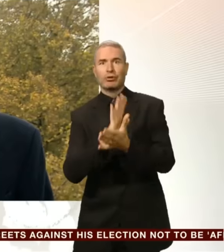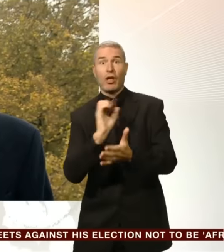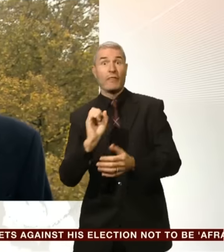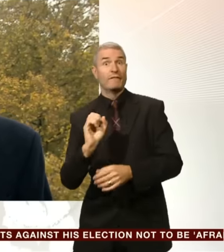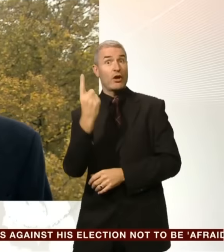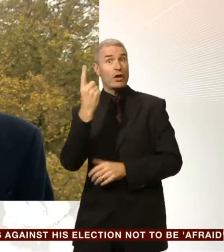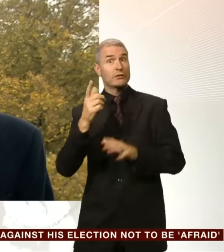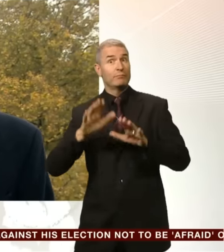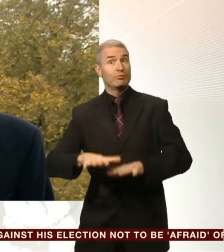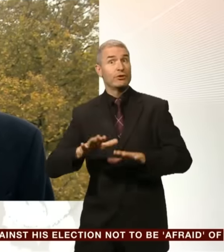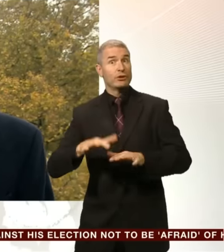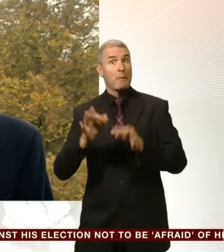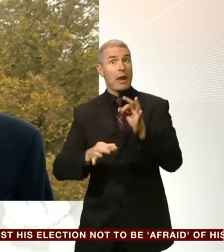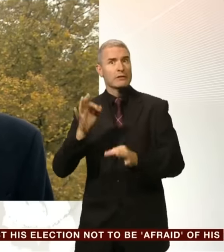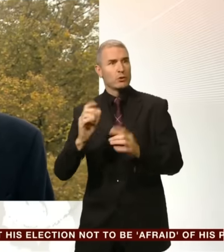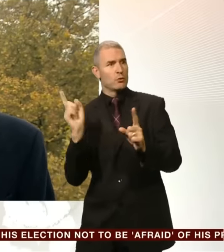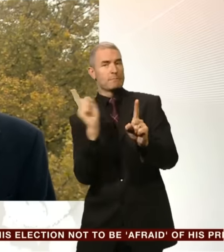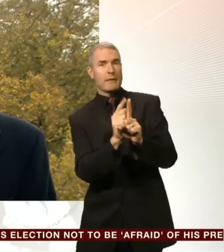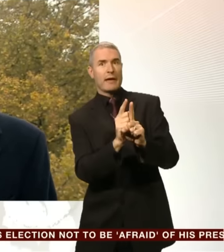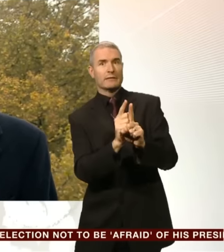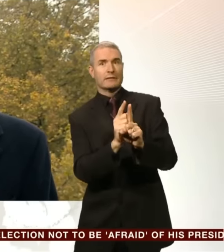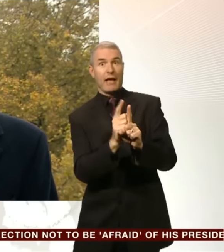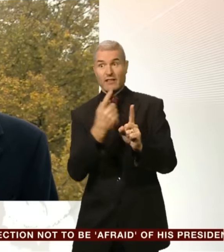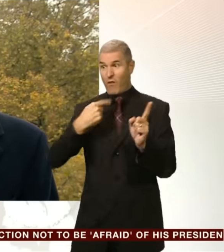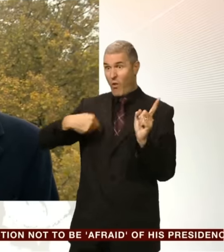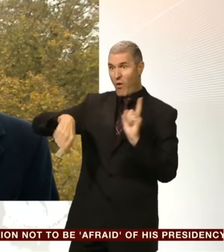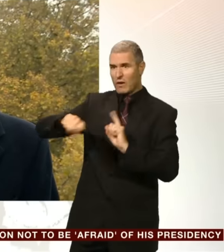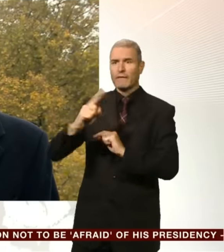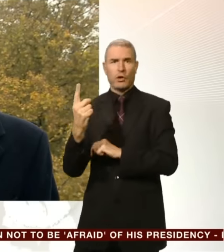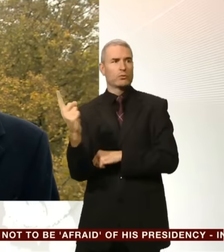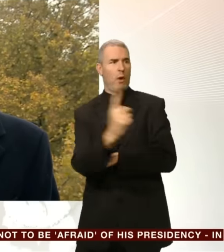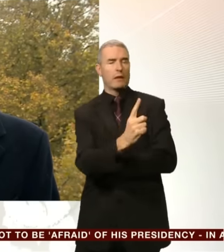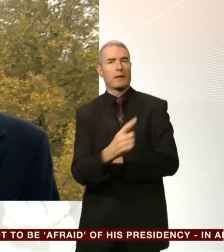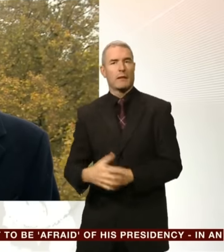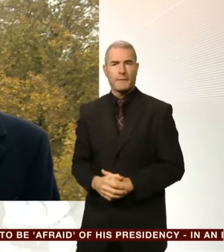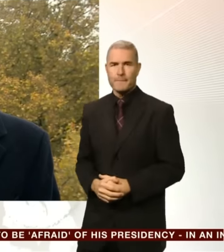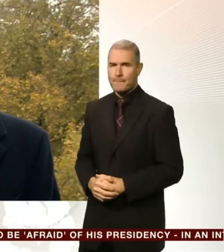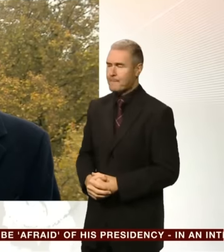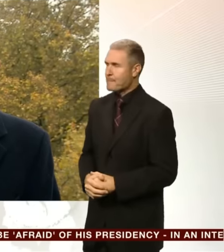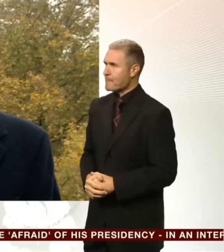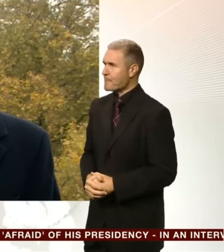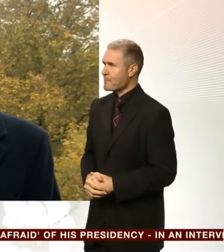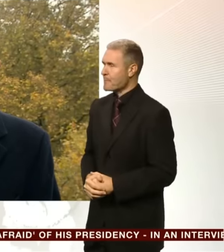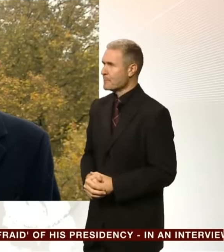first British politician to have met Mr. Trump. Norman, thank you very much. Norman Smith.